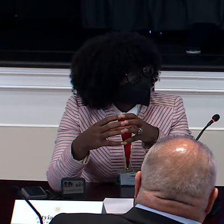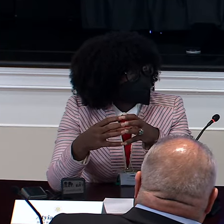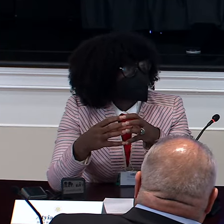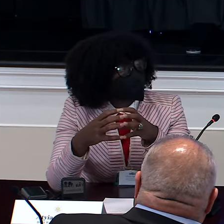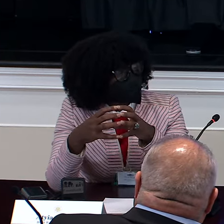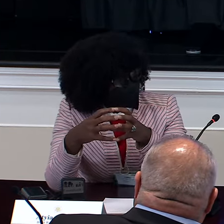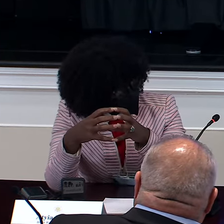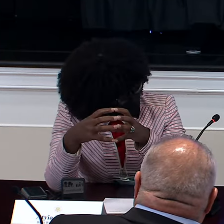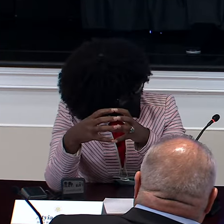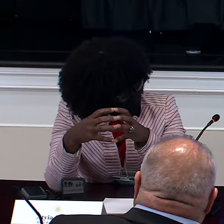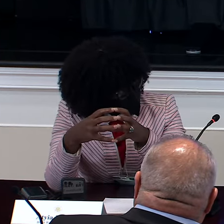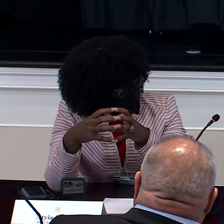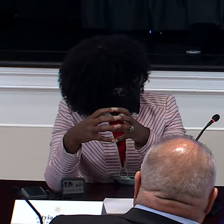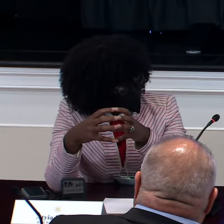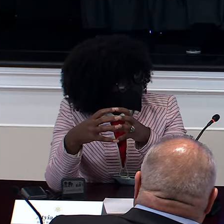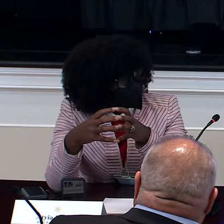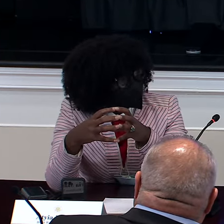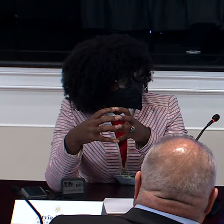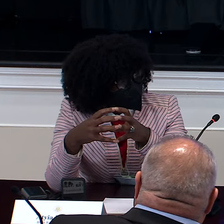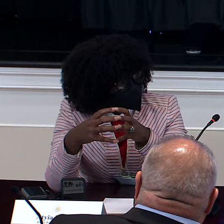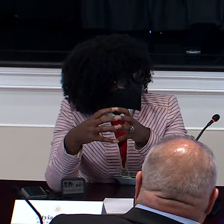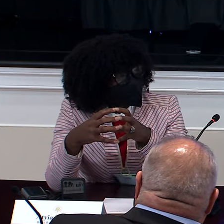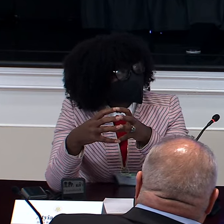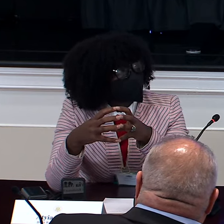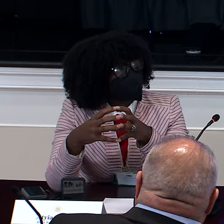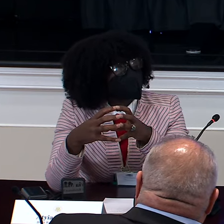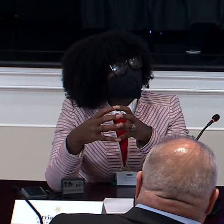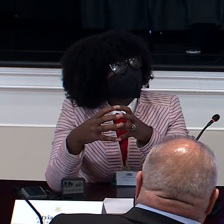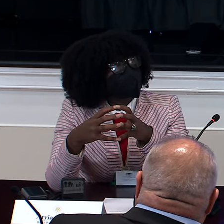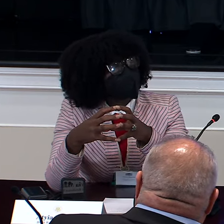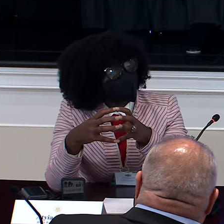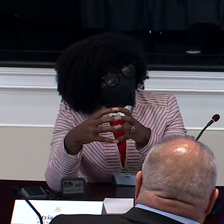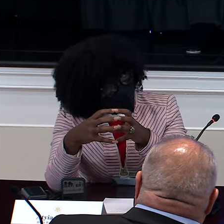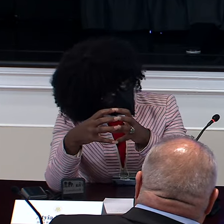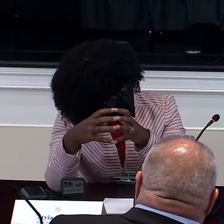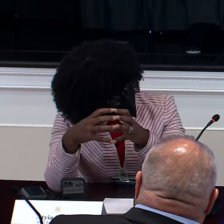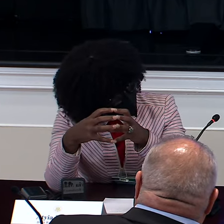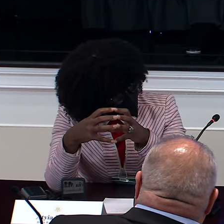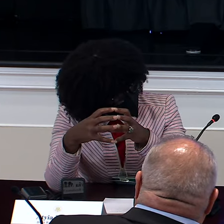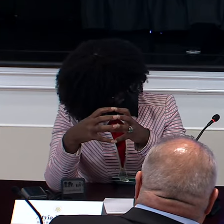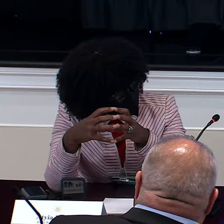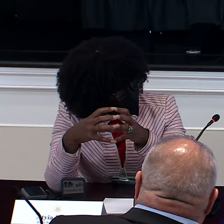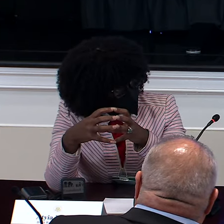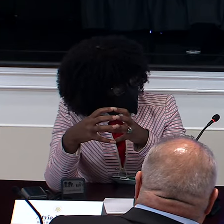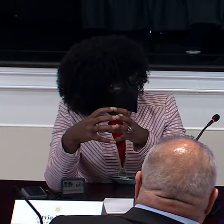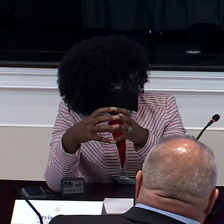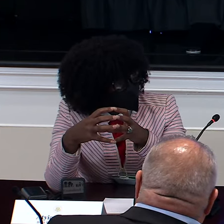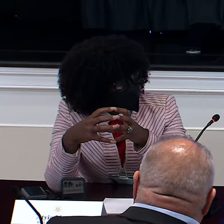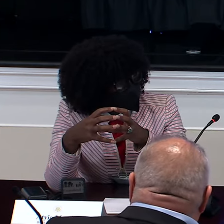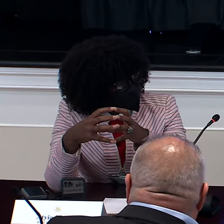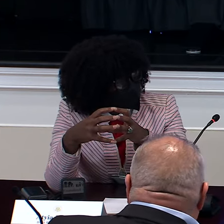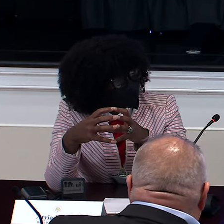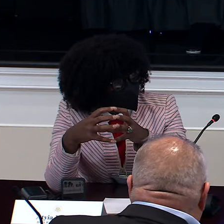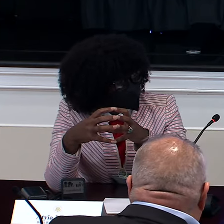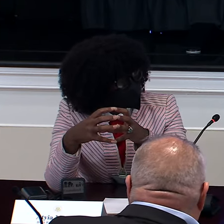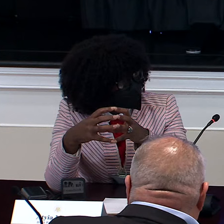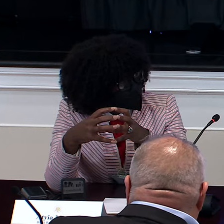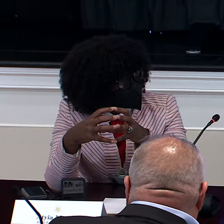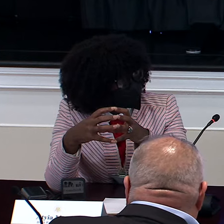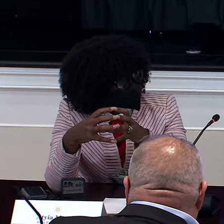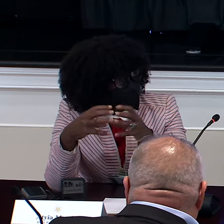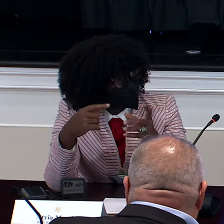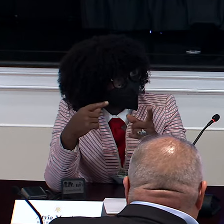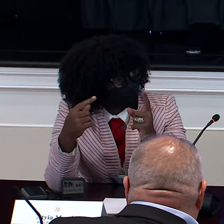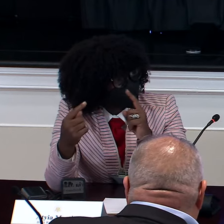actually going to be harmful to that community. In fact, some of the decisions have already been harmful to that community and caused increases